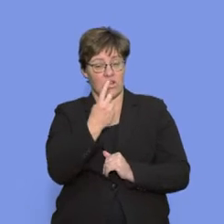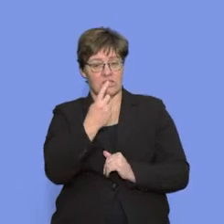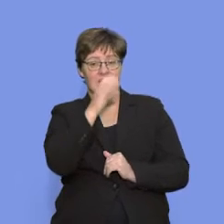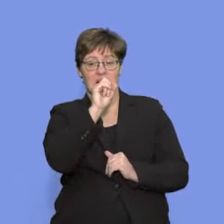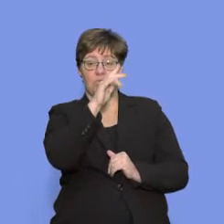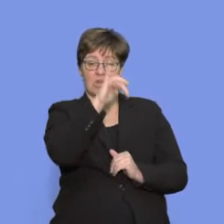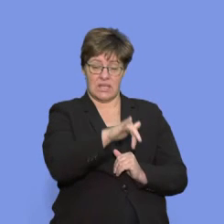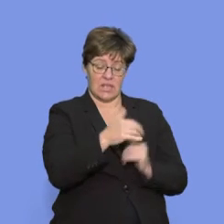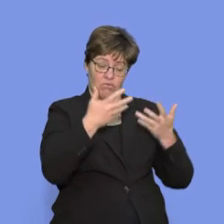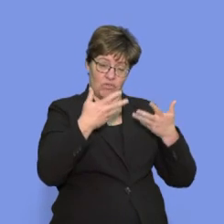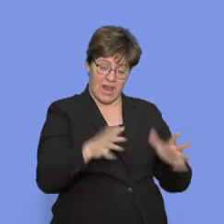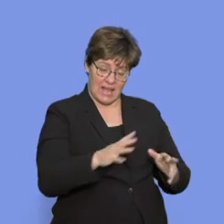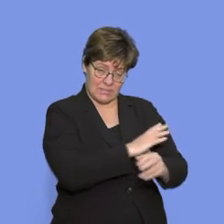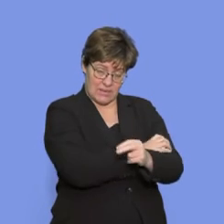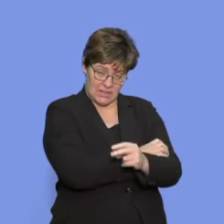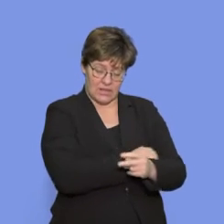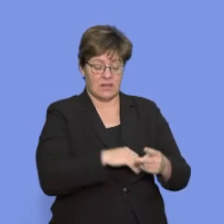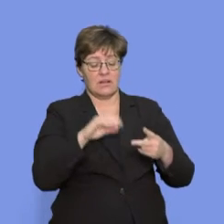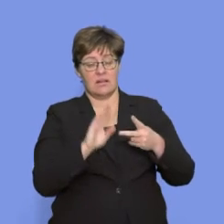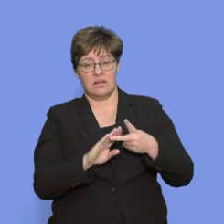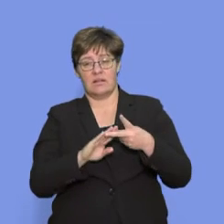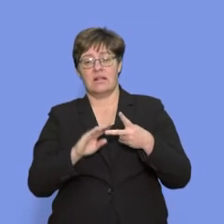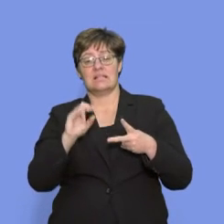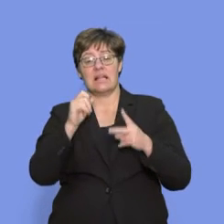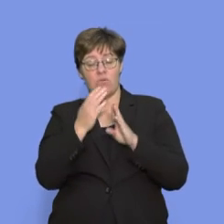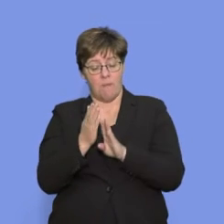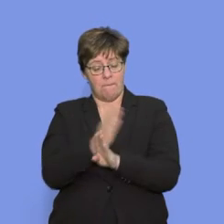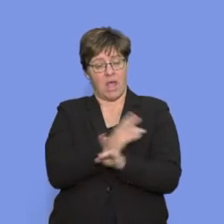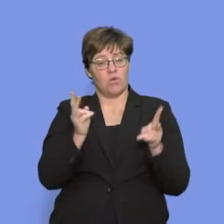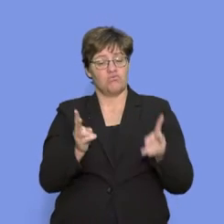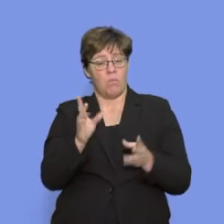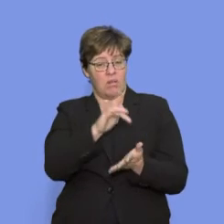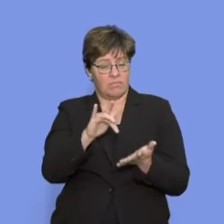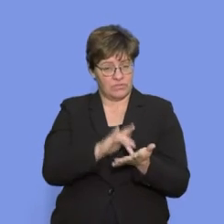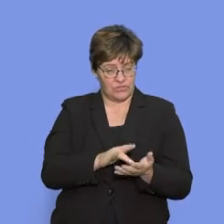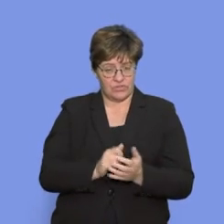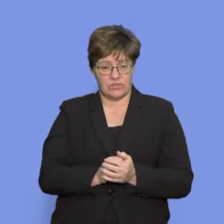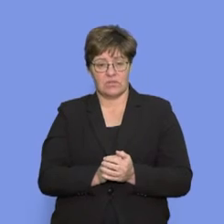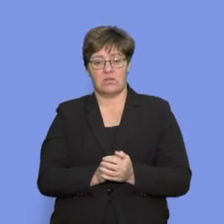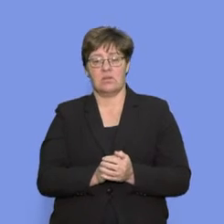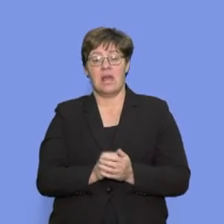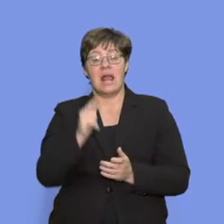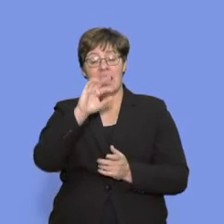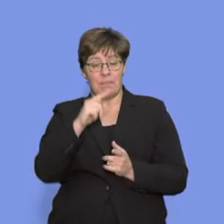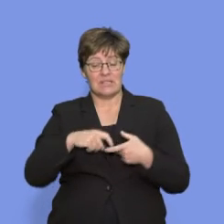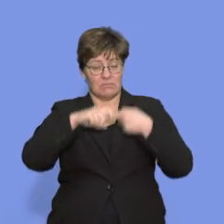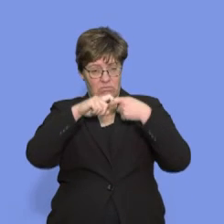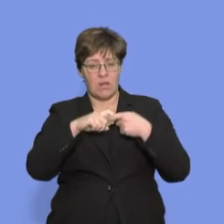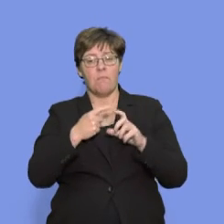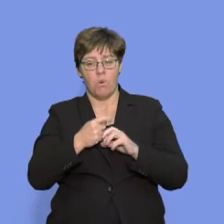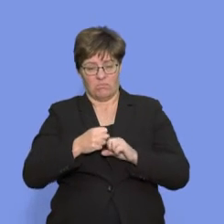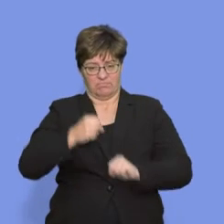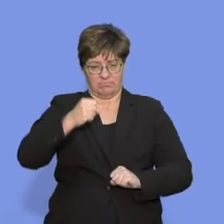relax. The sclera goes back to normal position. Suspensory ligaments becomes taut. Tension on the